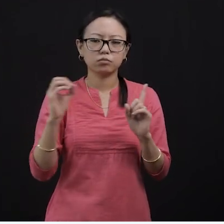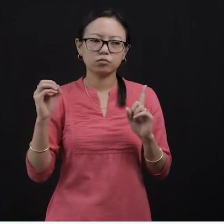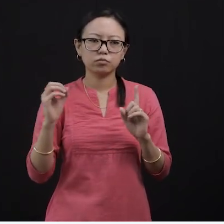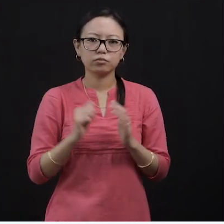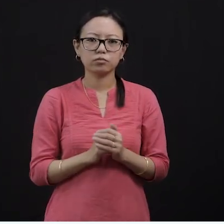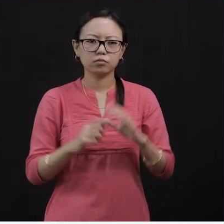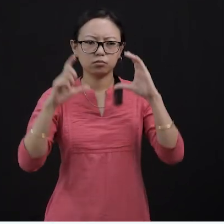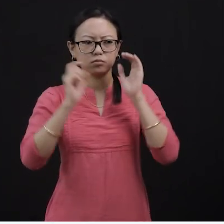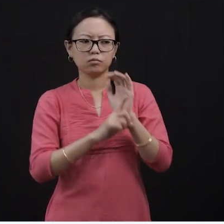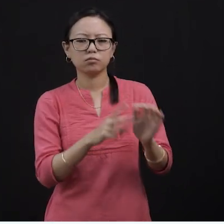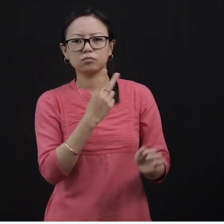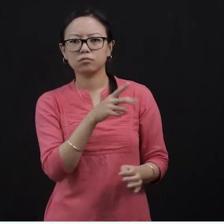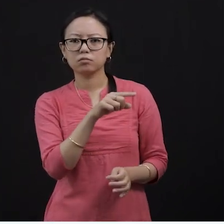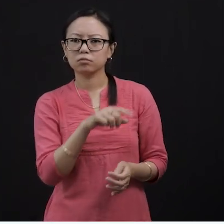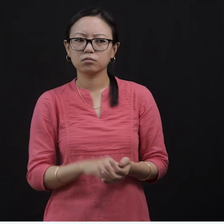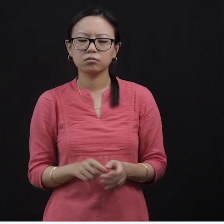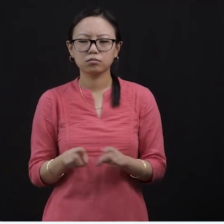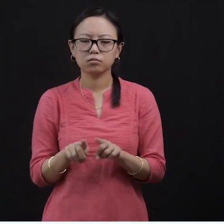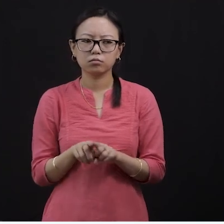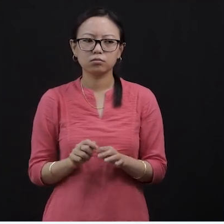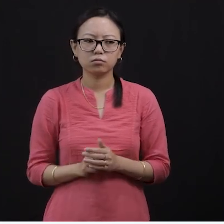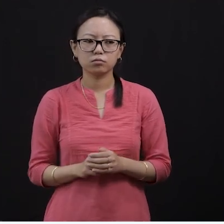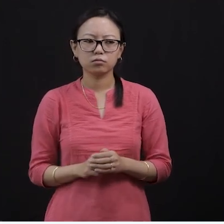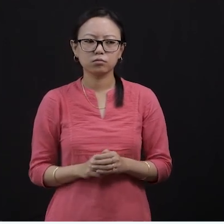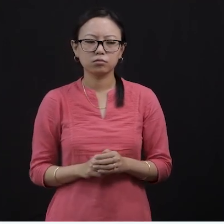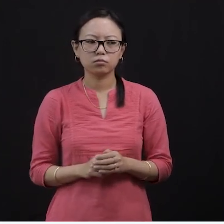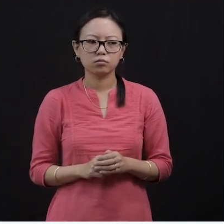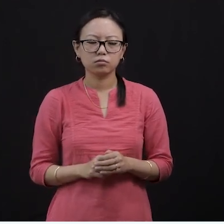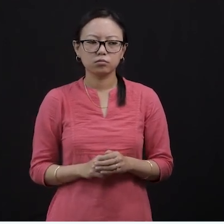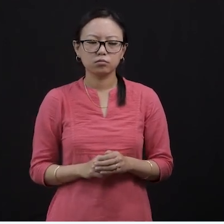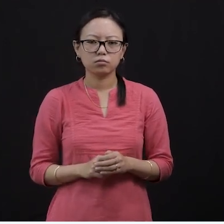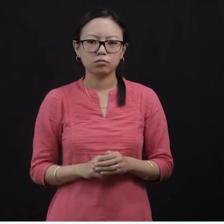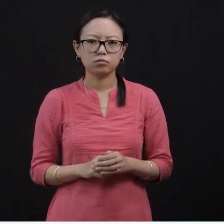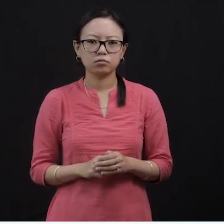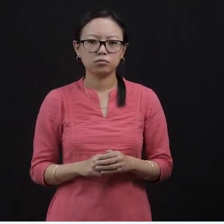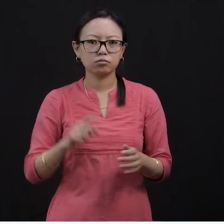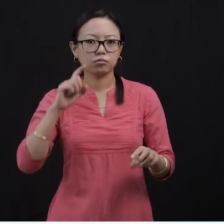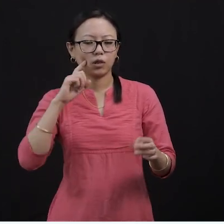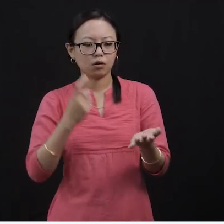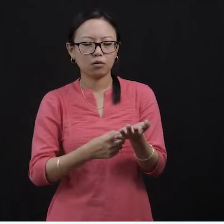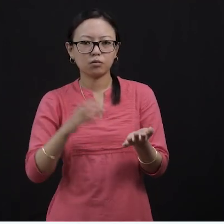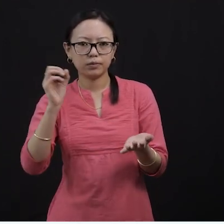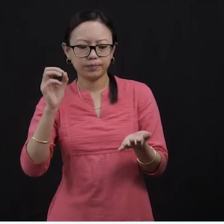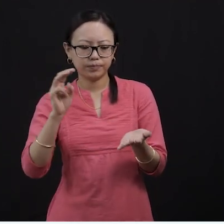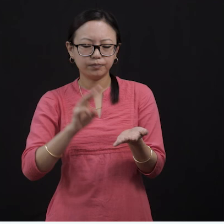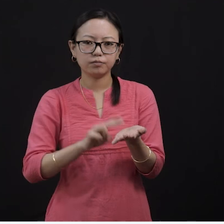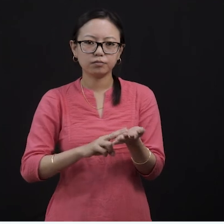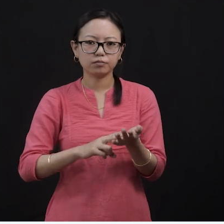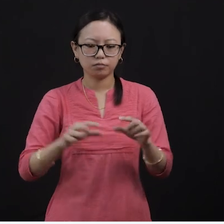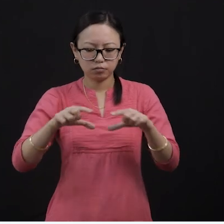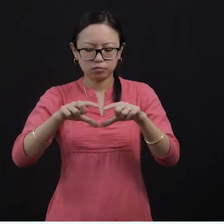Okay? So, on one end of the bar magnet, okay, what you have to do is just one end of the